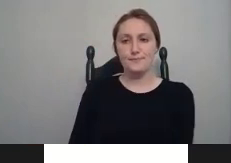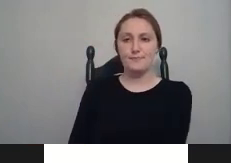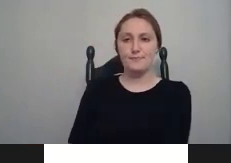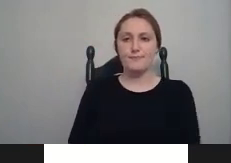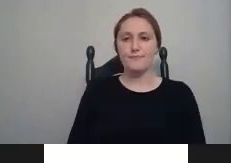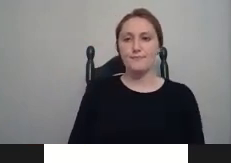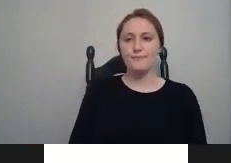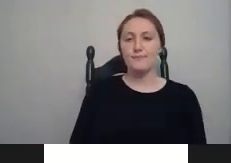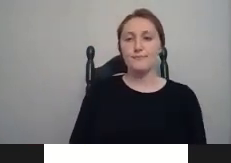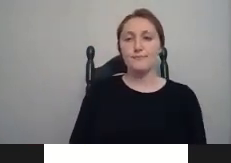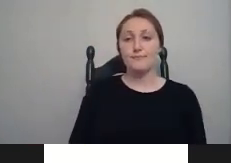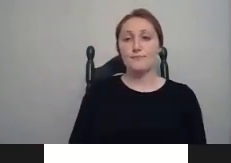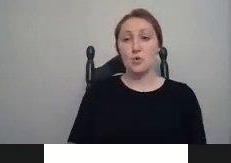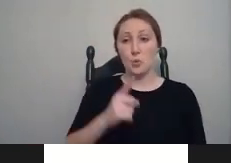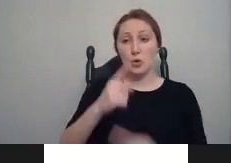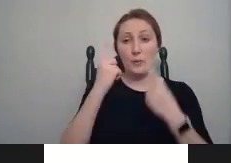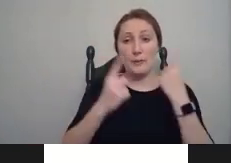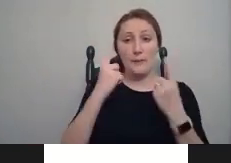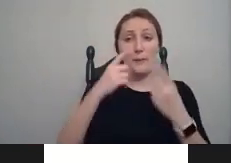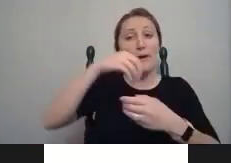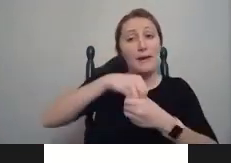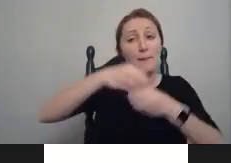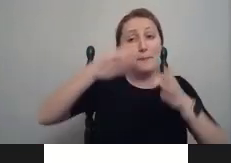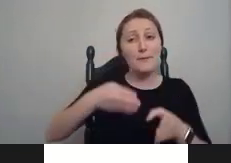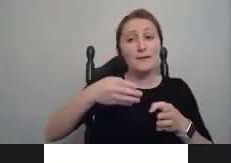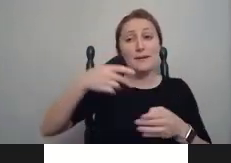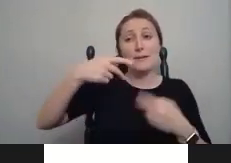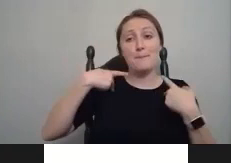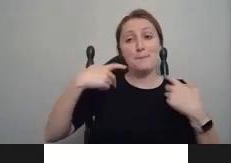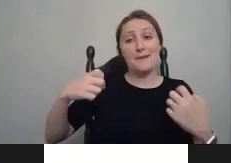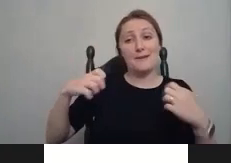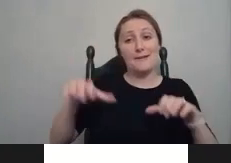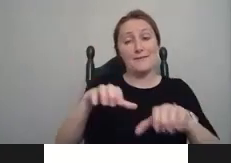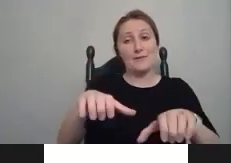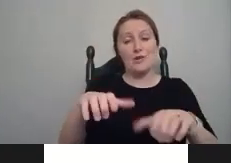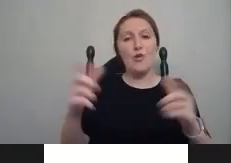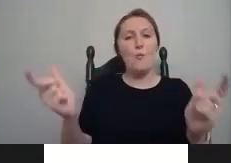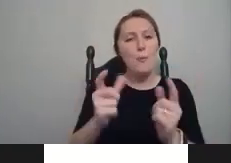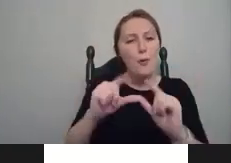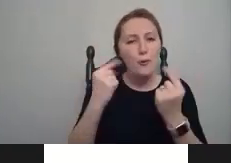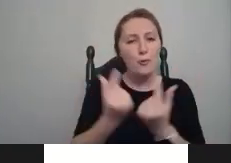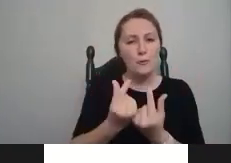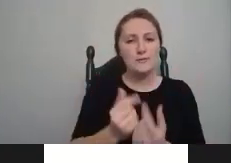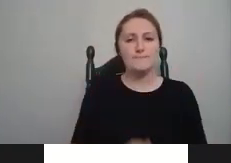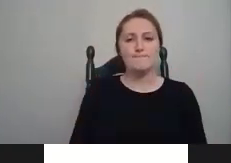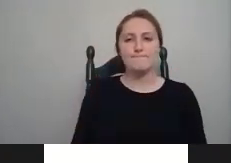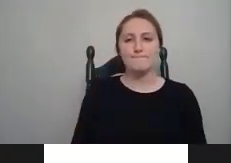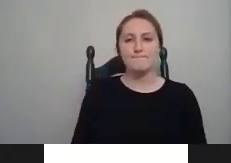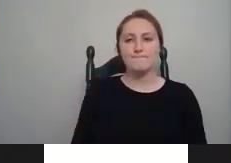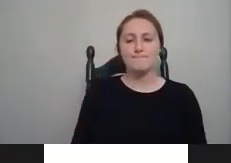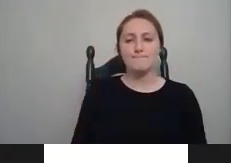Another question, would you consider having in-person PE activities in small groups?